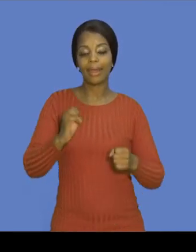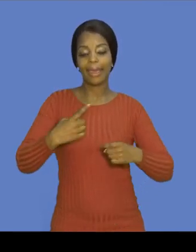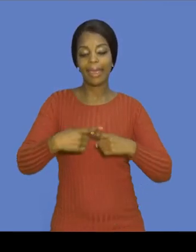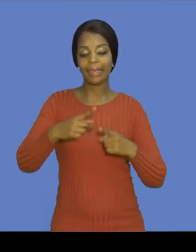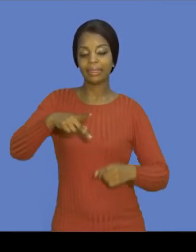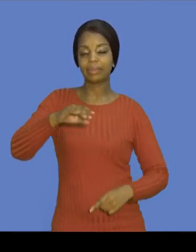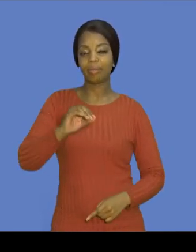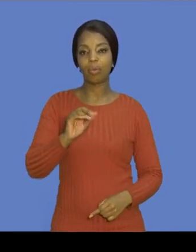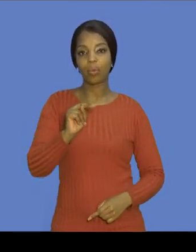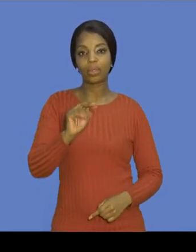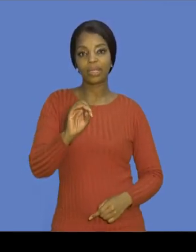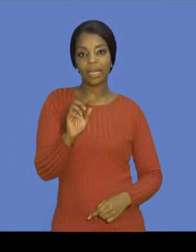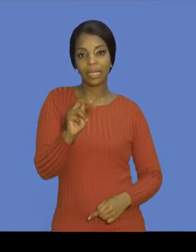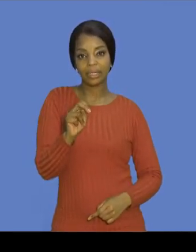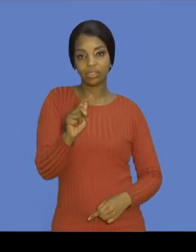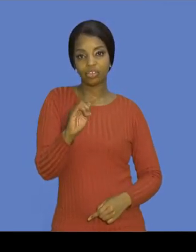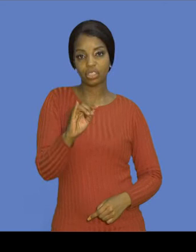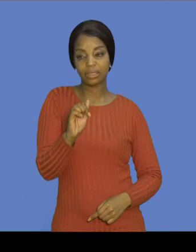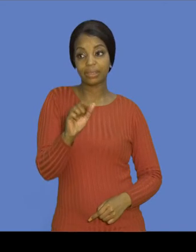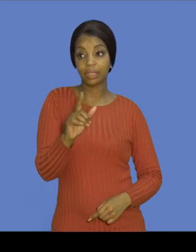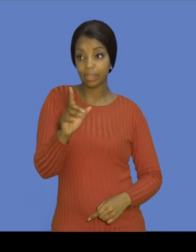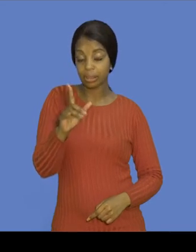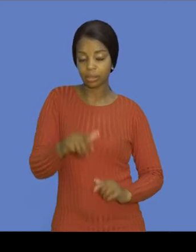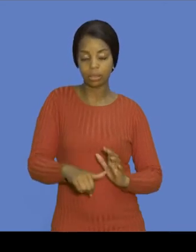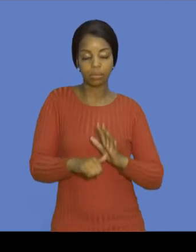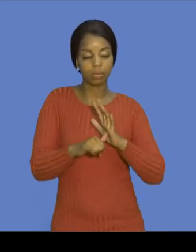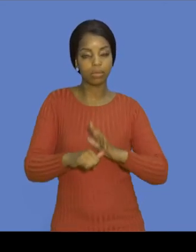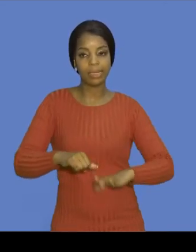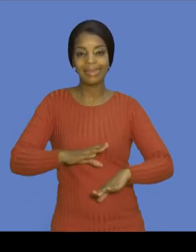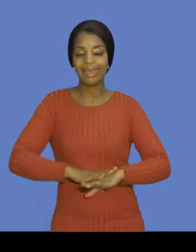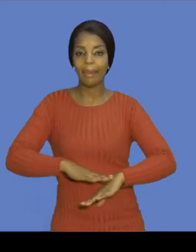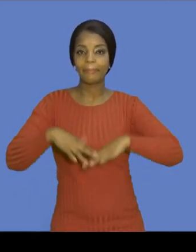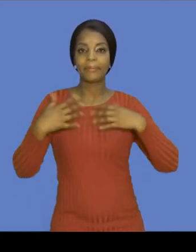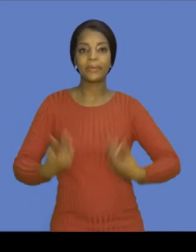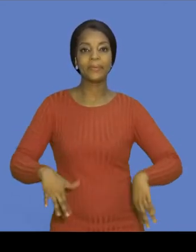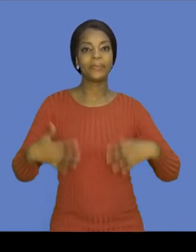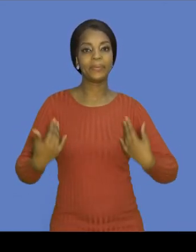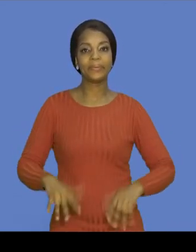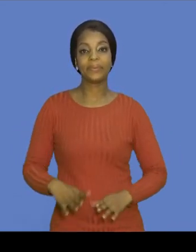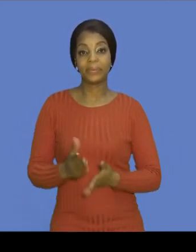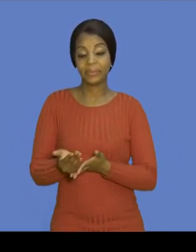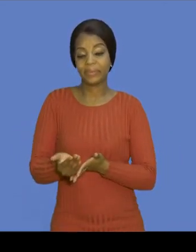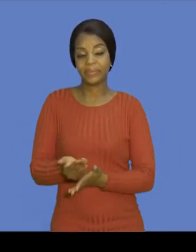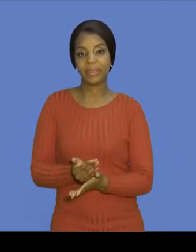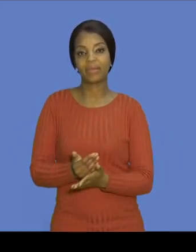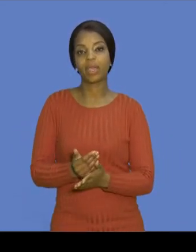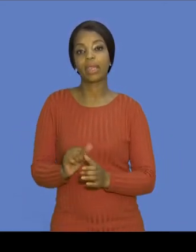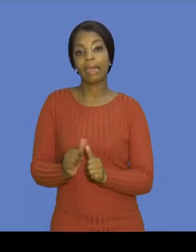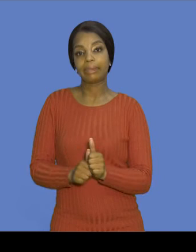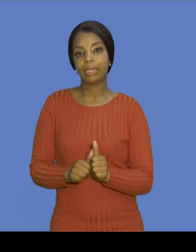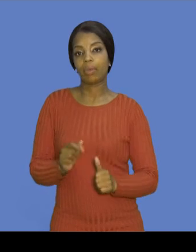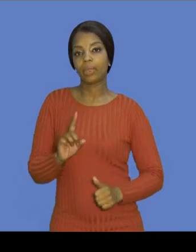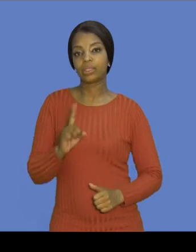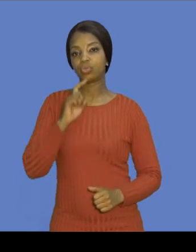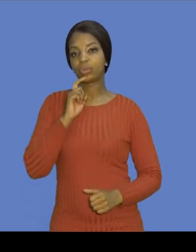then takes time to show an increase. Guys, time is very important when you are saving under